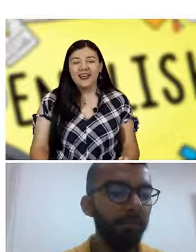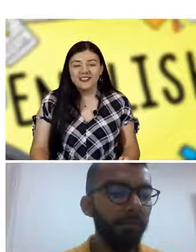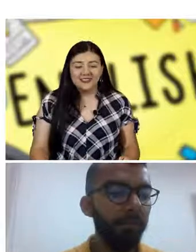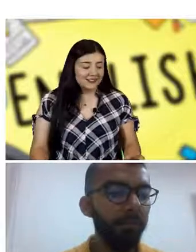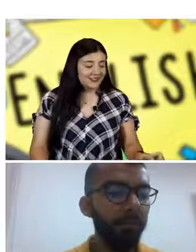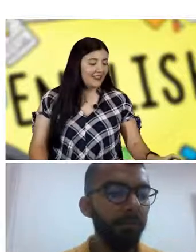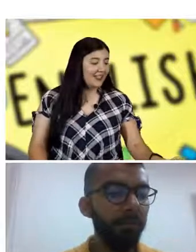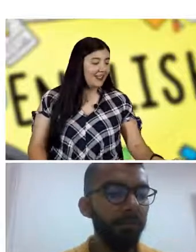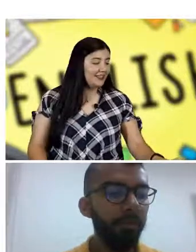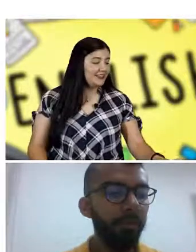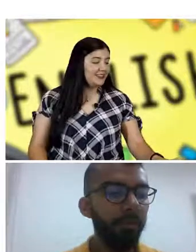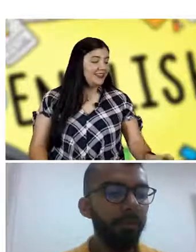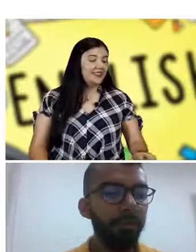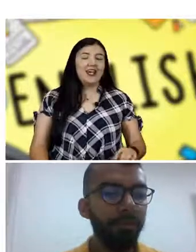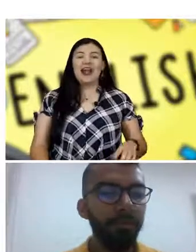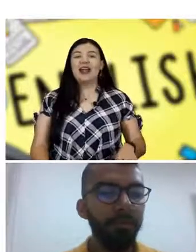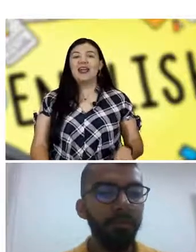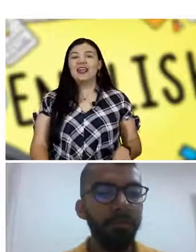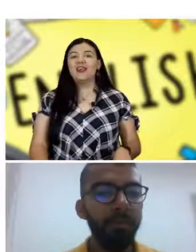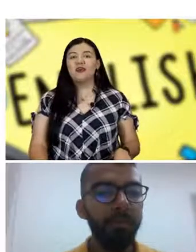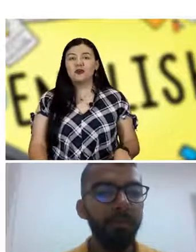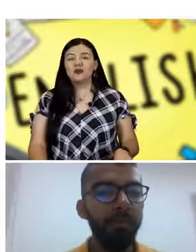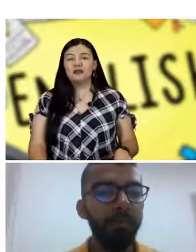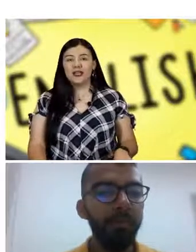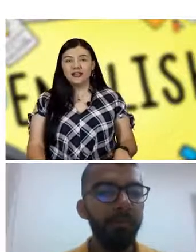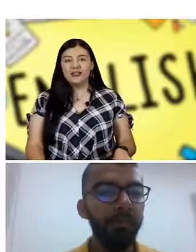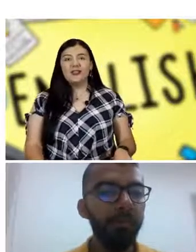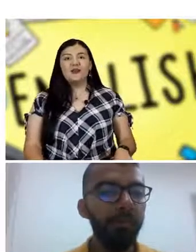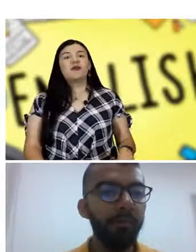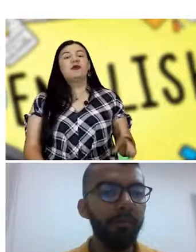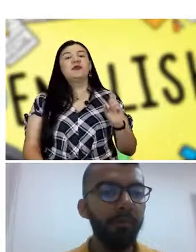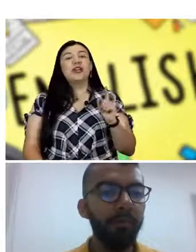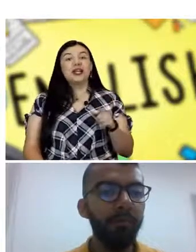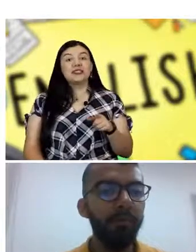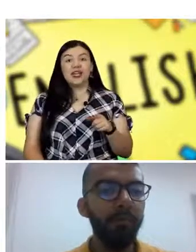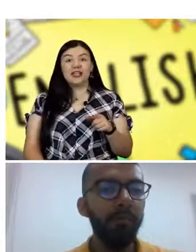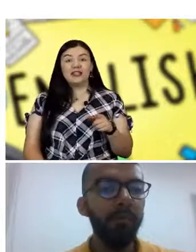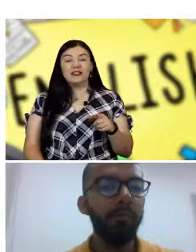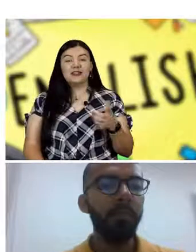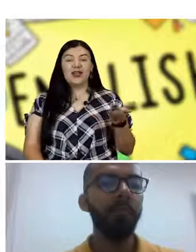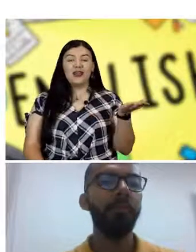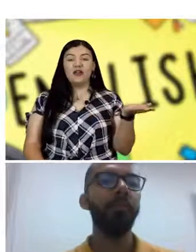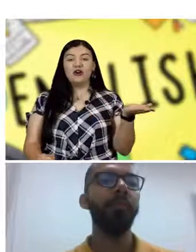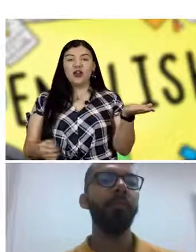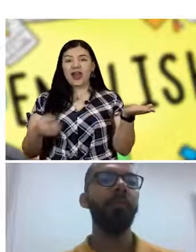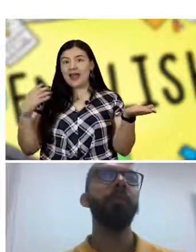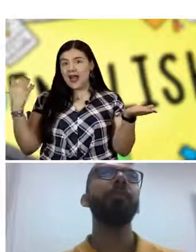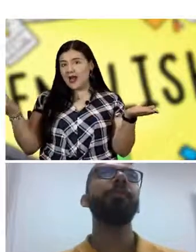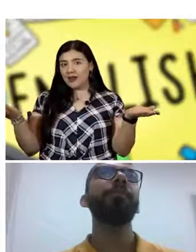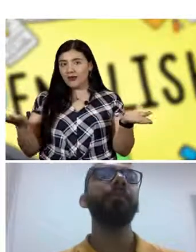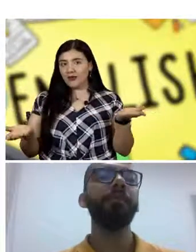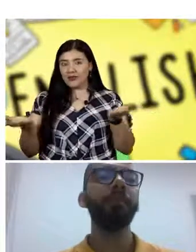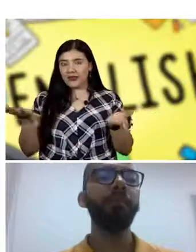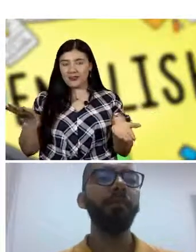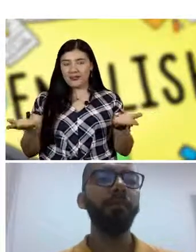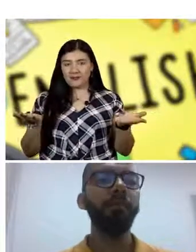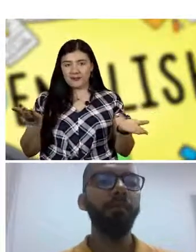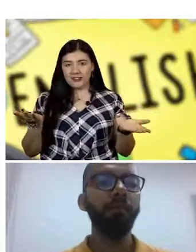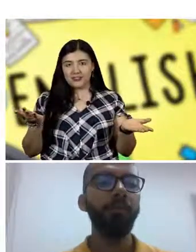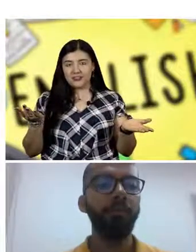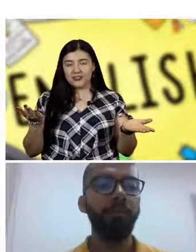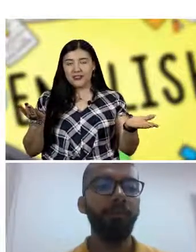Ankle, yes, that is an ankle, yeah? Remember that I said ankle and ankle